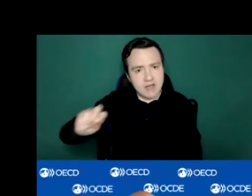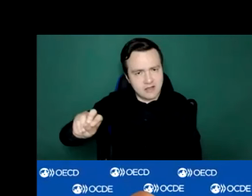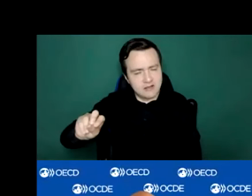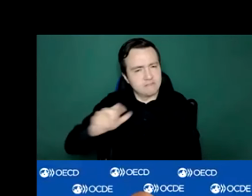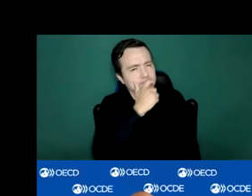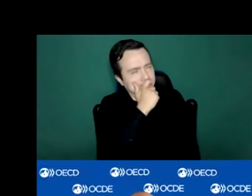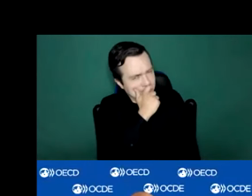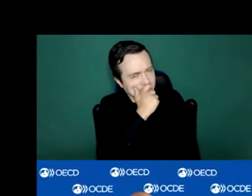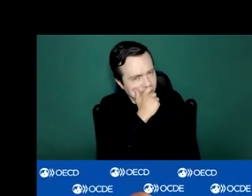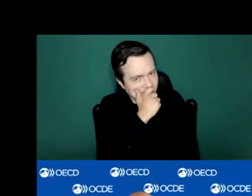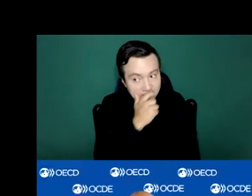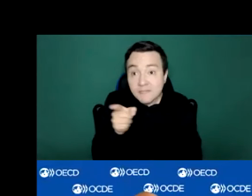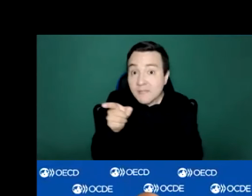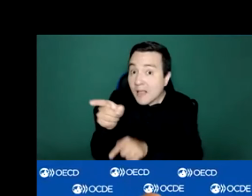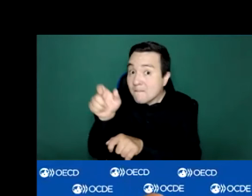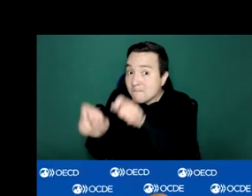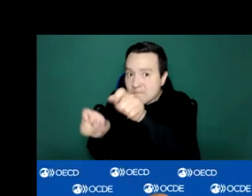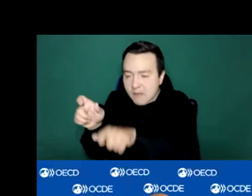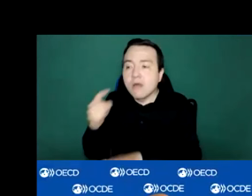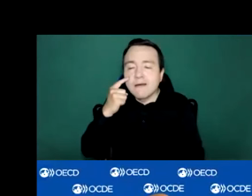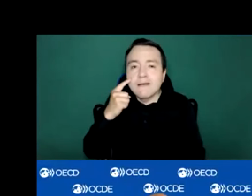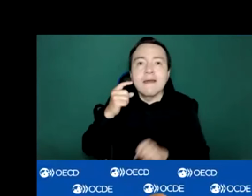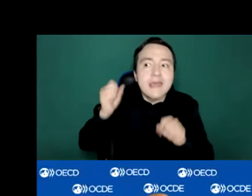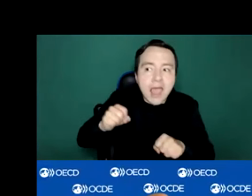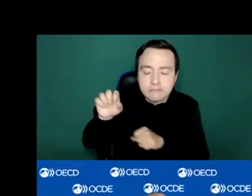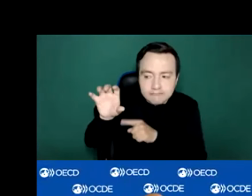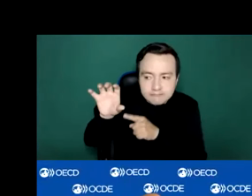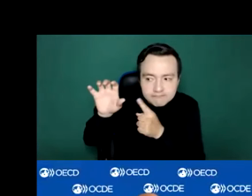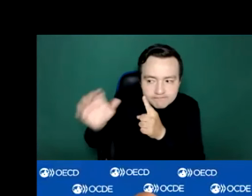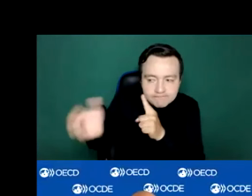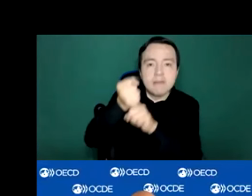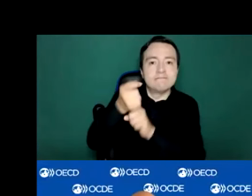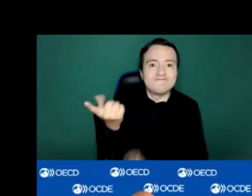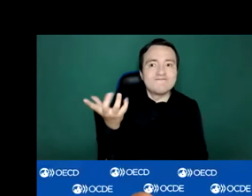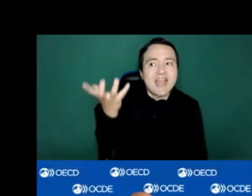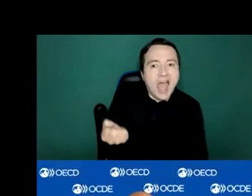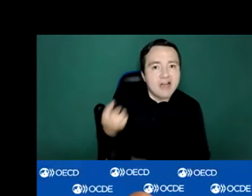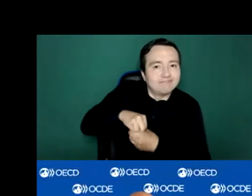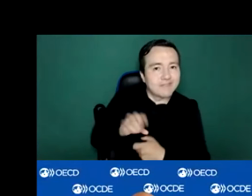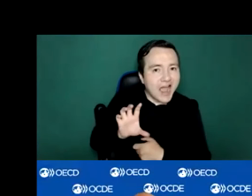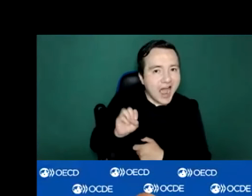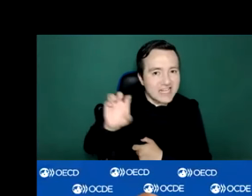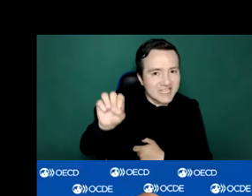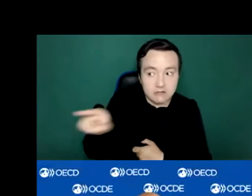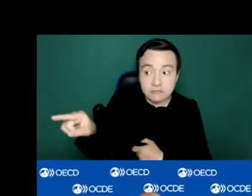very early with better prospects of treatment will probably have